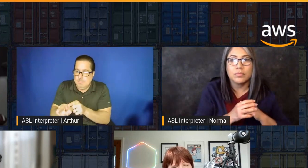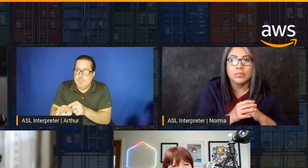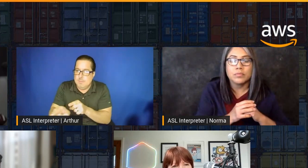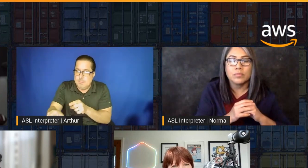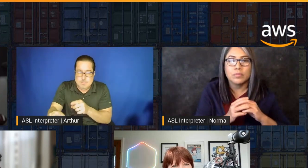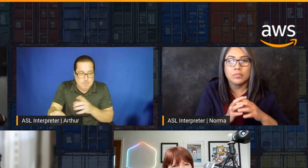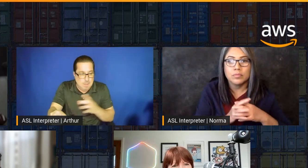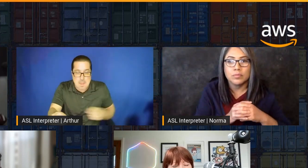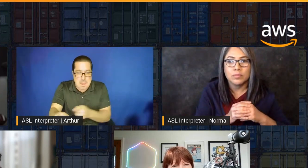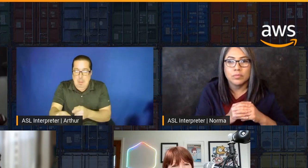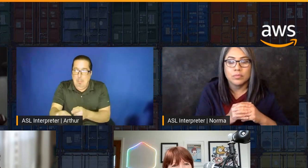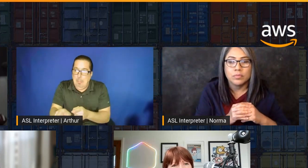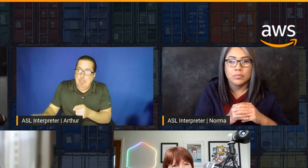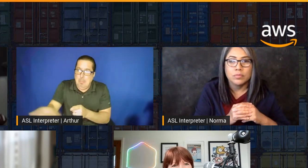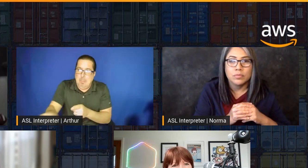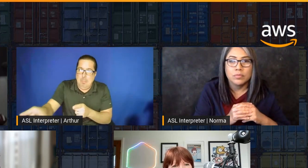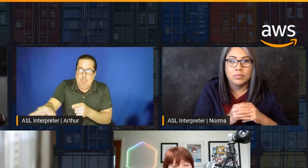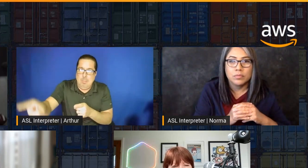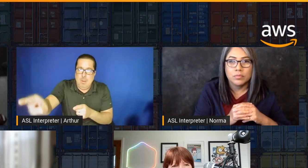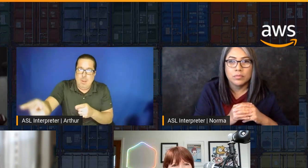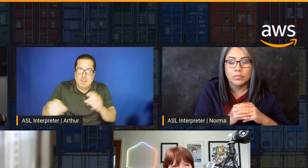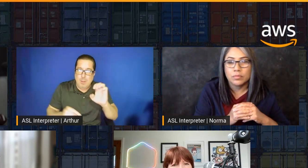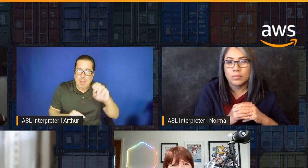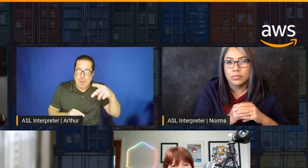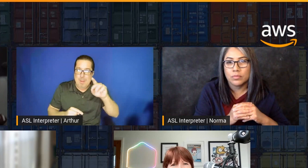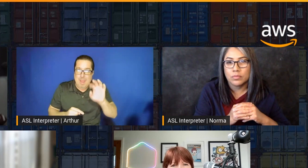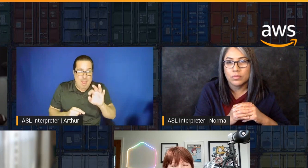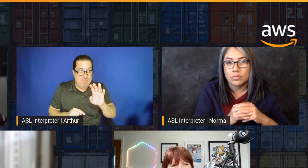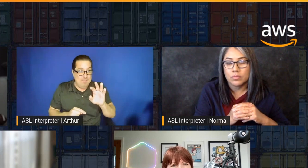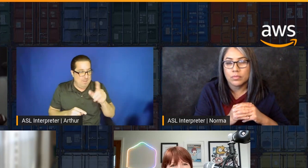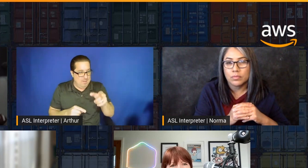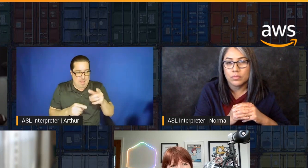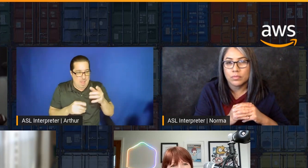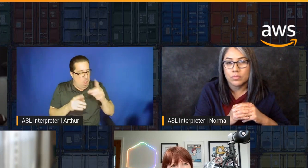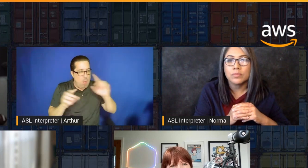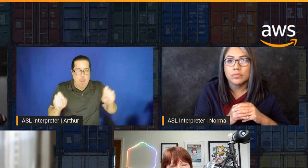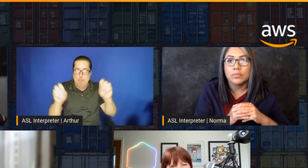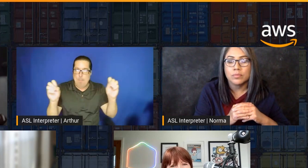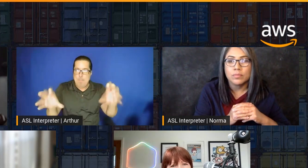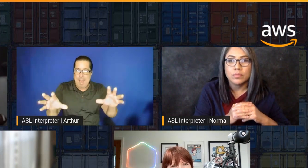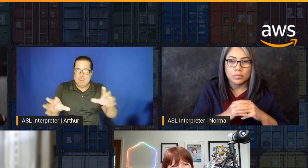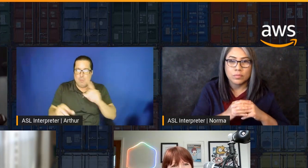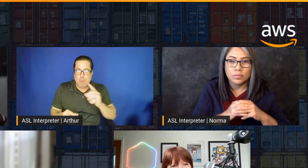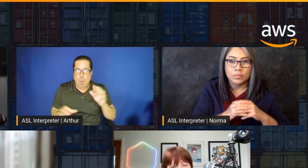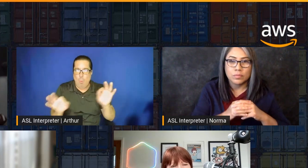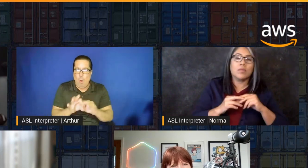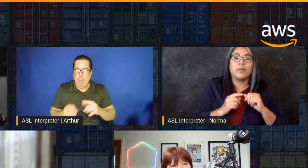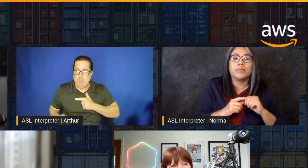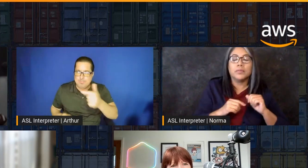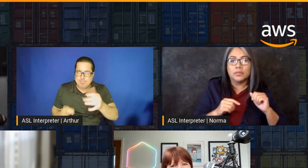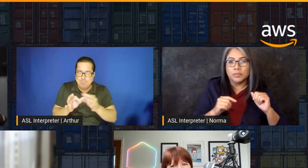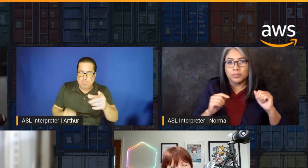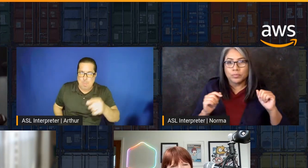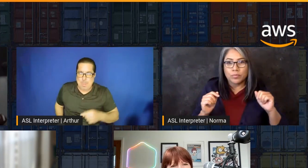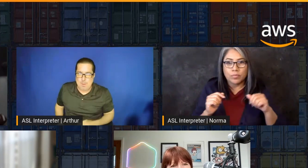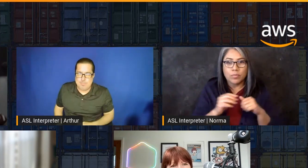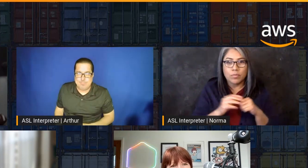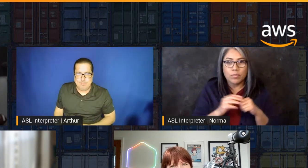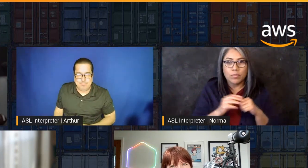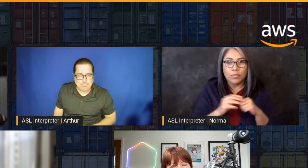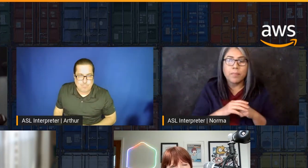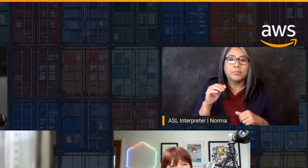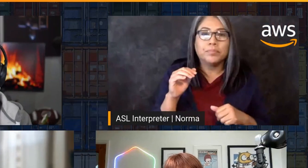the eBPF to do the magic of how we're actually going about this, right? And then the other piece of it, like you all have highlighted a few times, is that